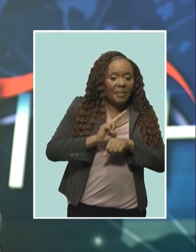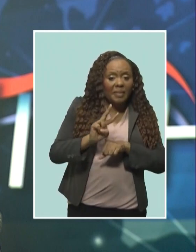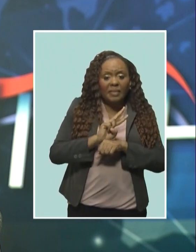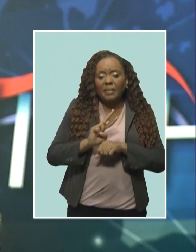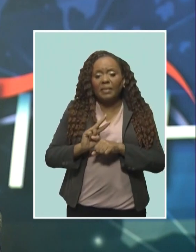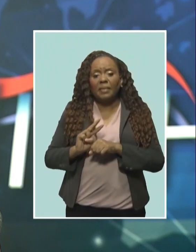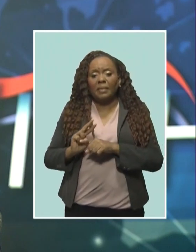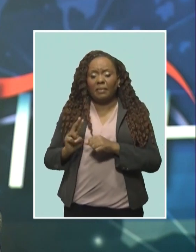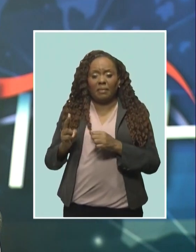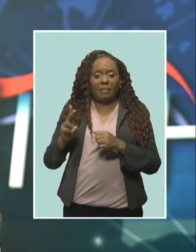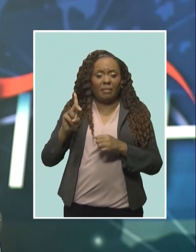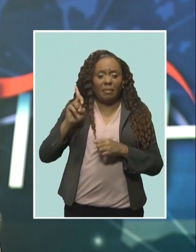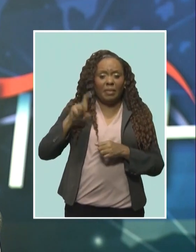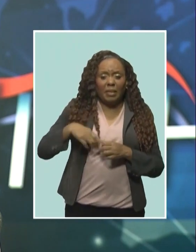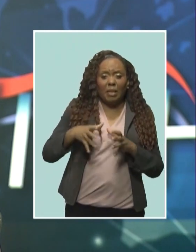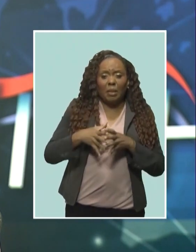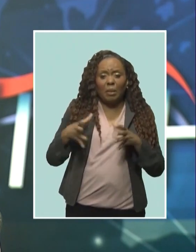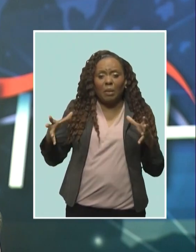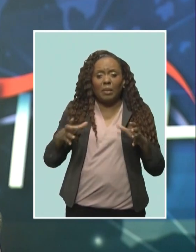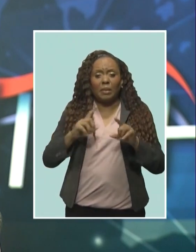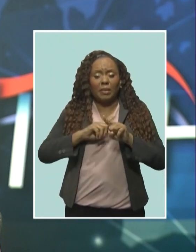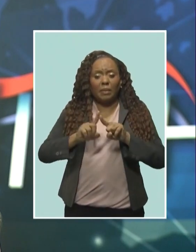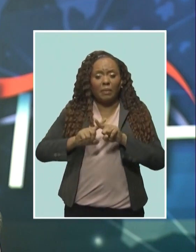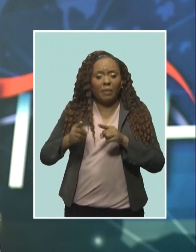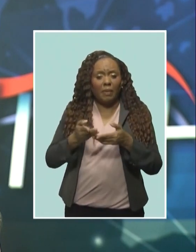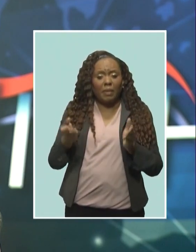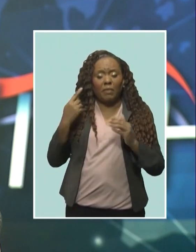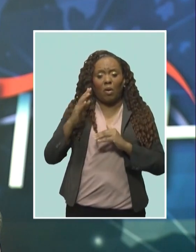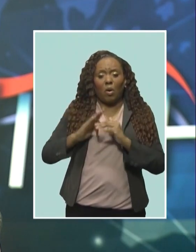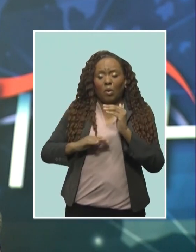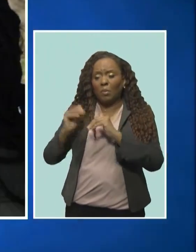construction materials are needed. Crystal Hoyt has more.